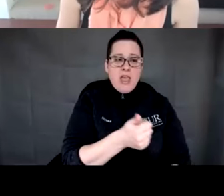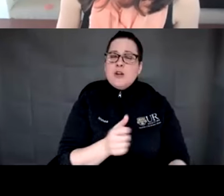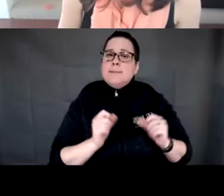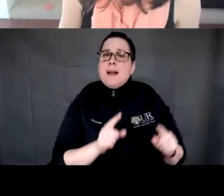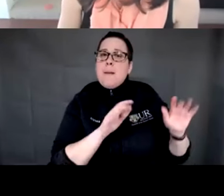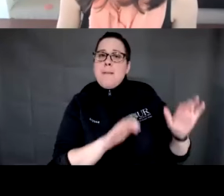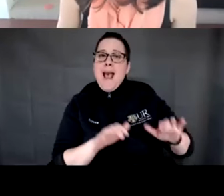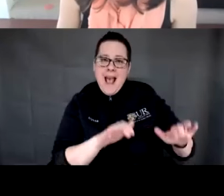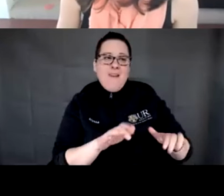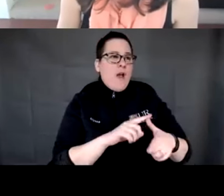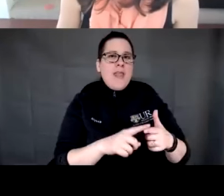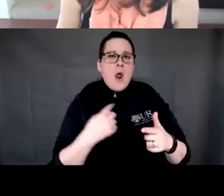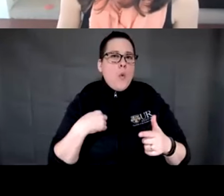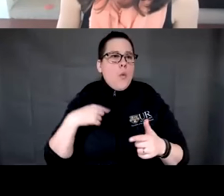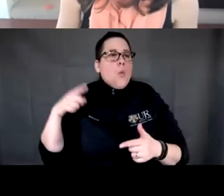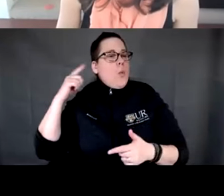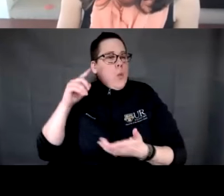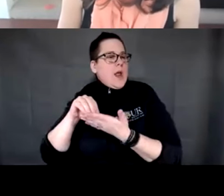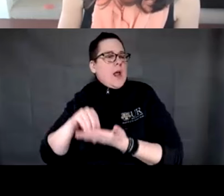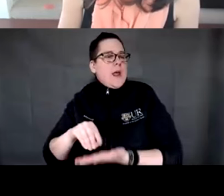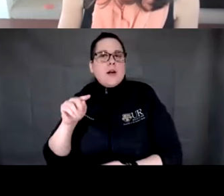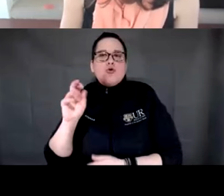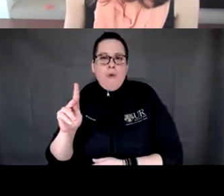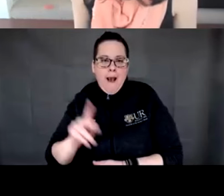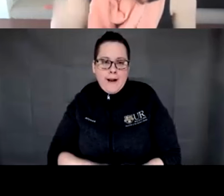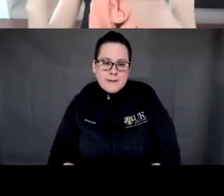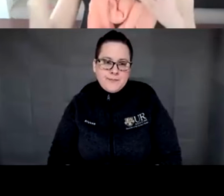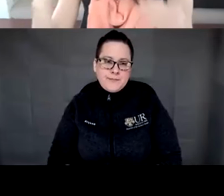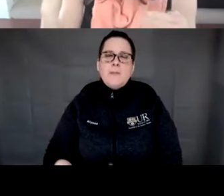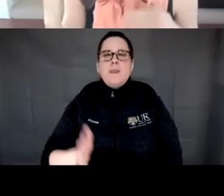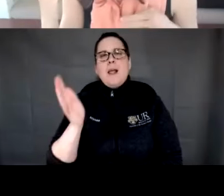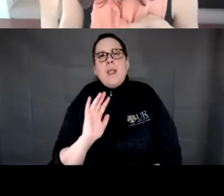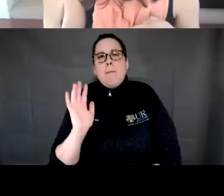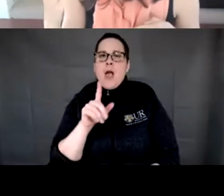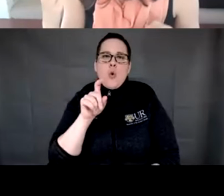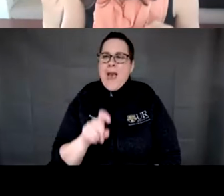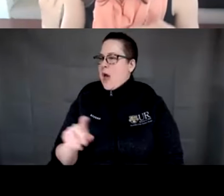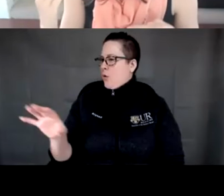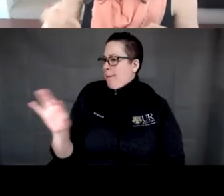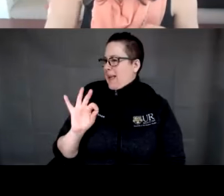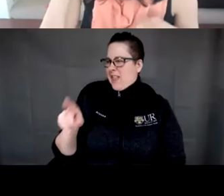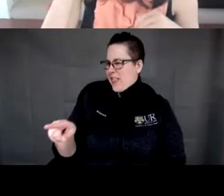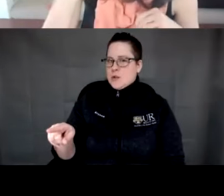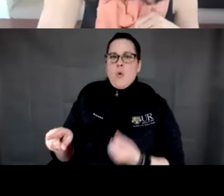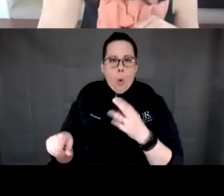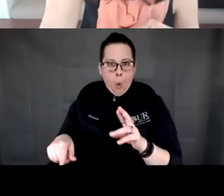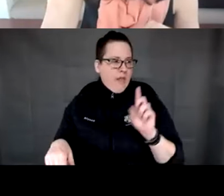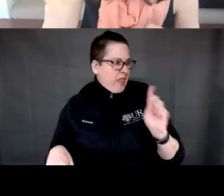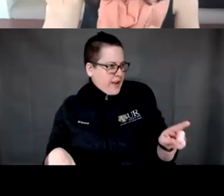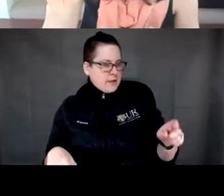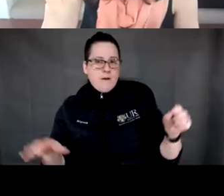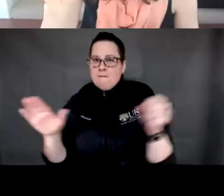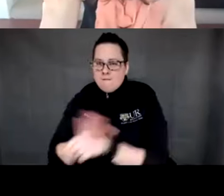behaviors that are then tracked by the experimenter. And I think in the past, one had to sort of pick and choose between these two extremes, right? You had to either fully go